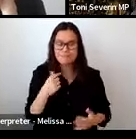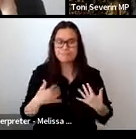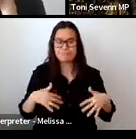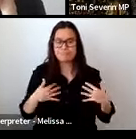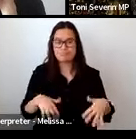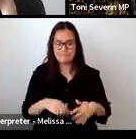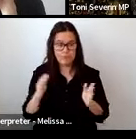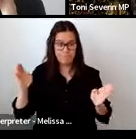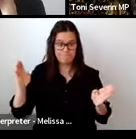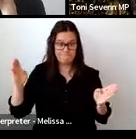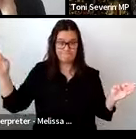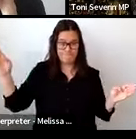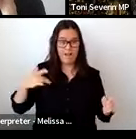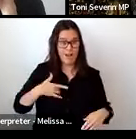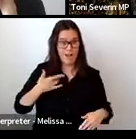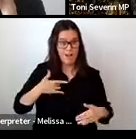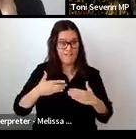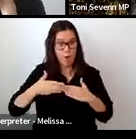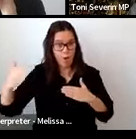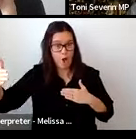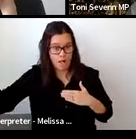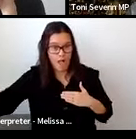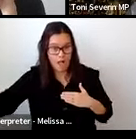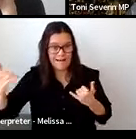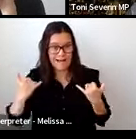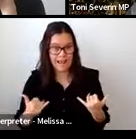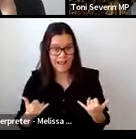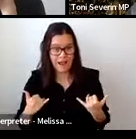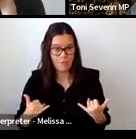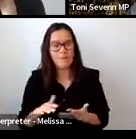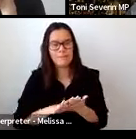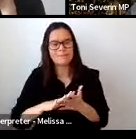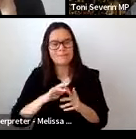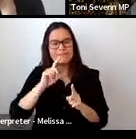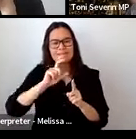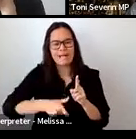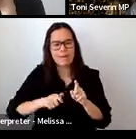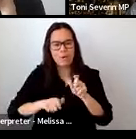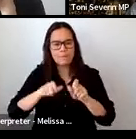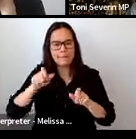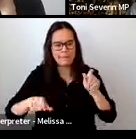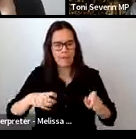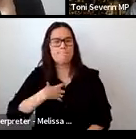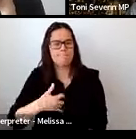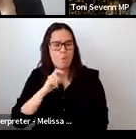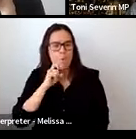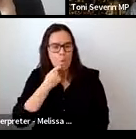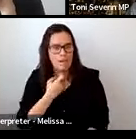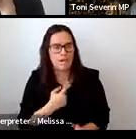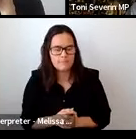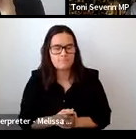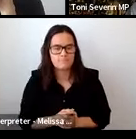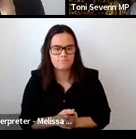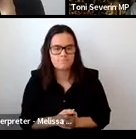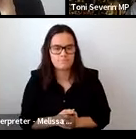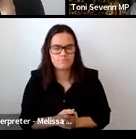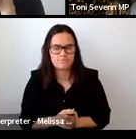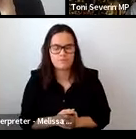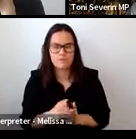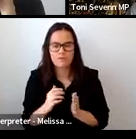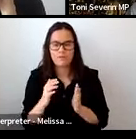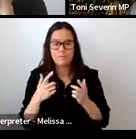Disability rates are likely to rise. The Ministry of Education's learning support